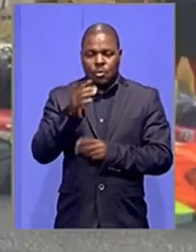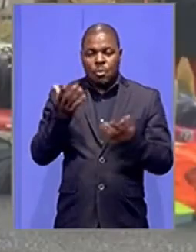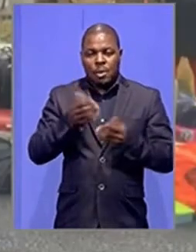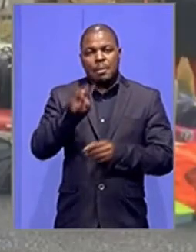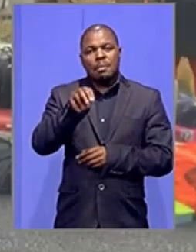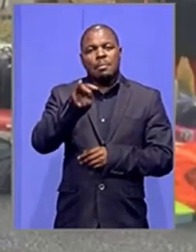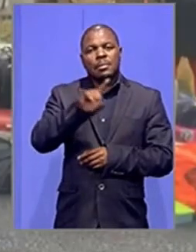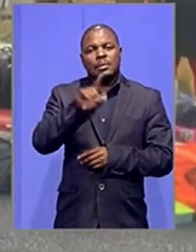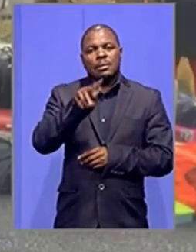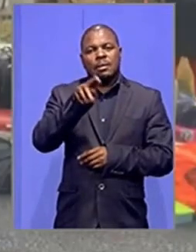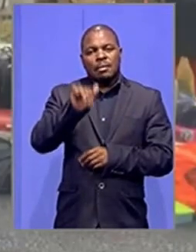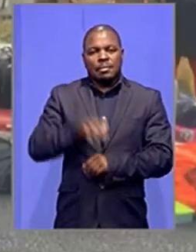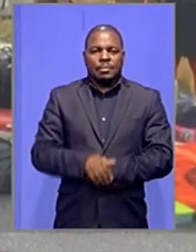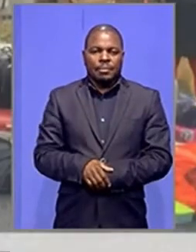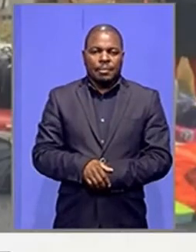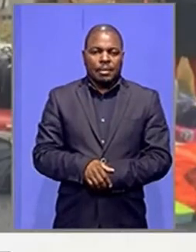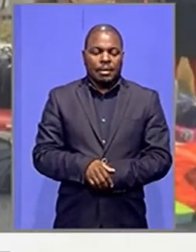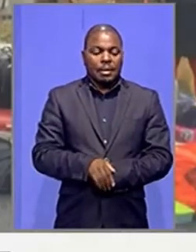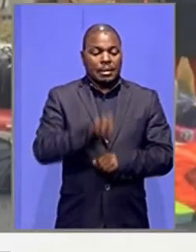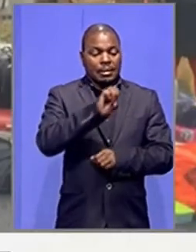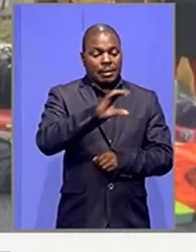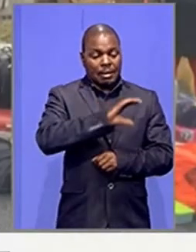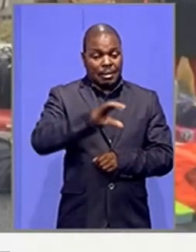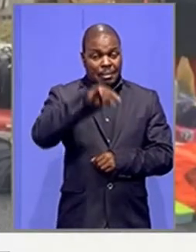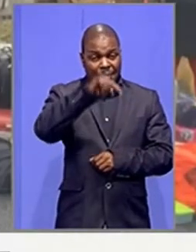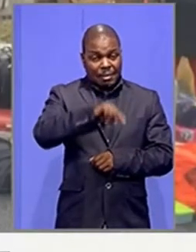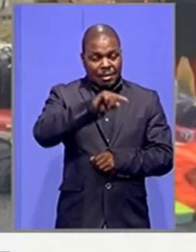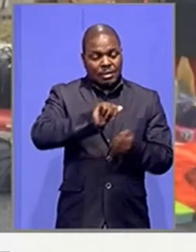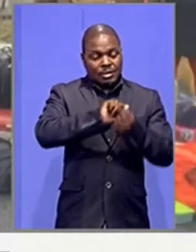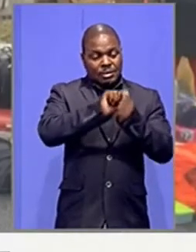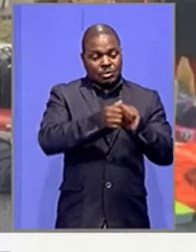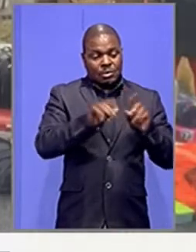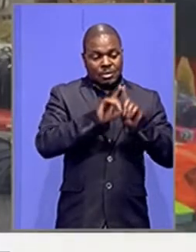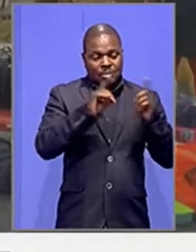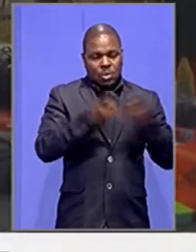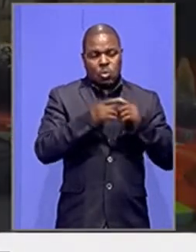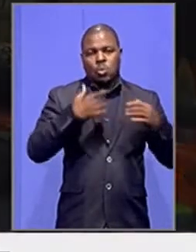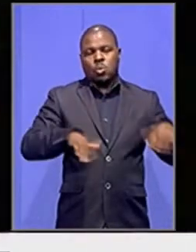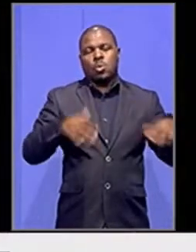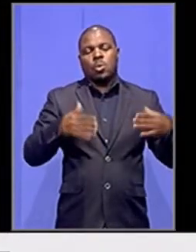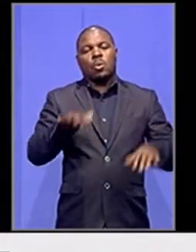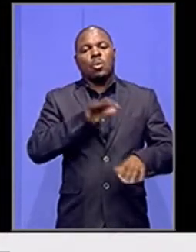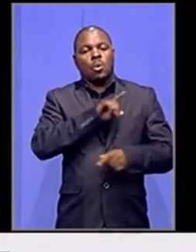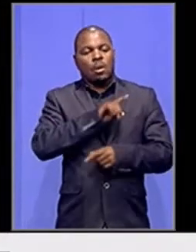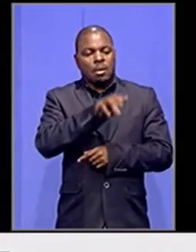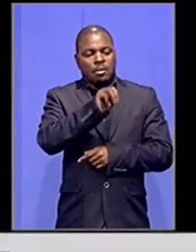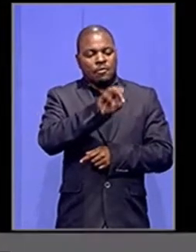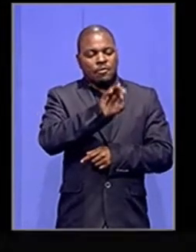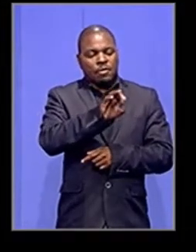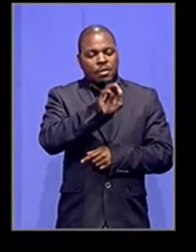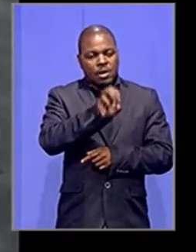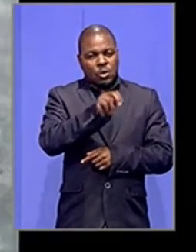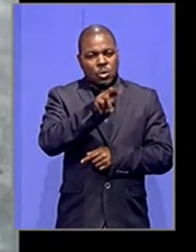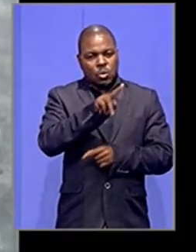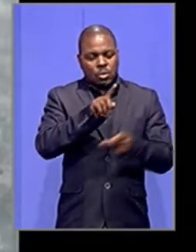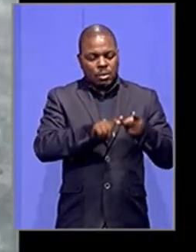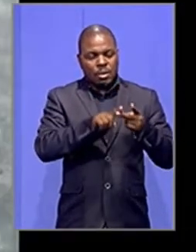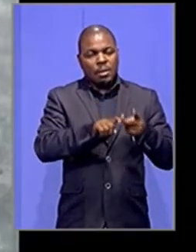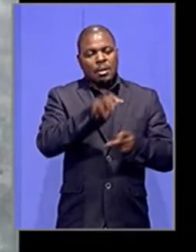Lefapha la dipapadi la Kapa Botjhabela le wetswe ke lerule letsho Indipile Mfengu, Thabisile